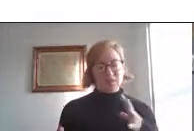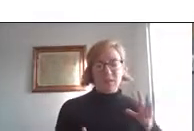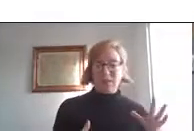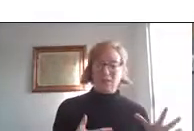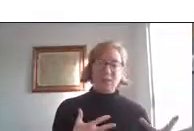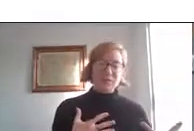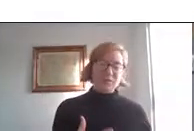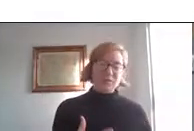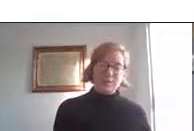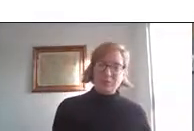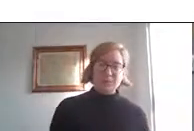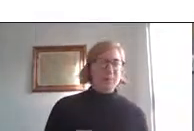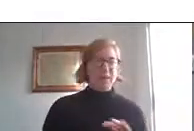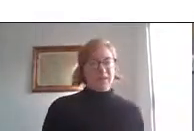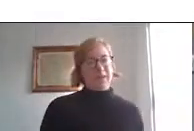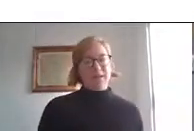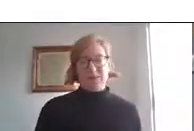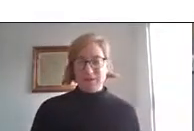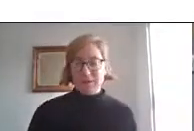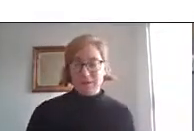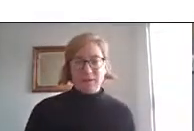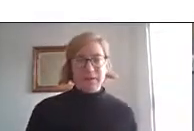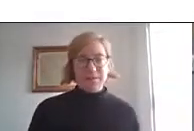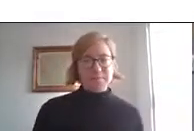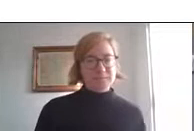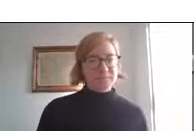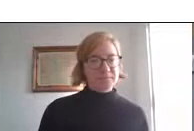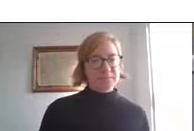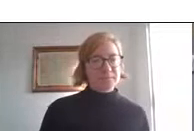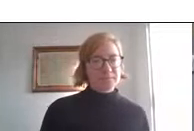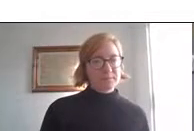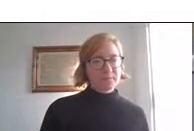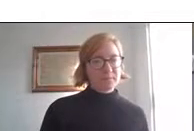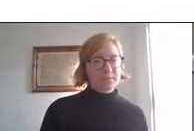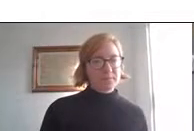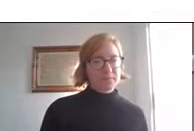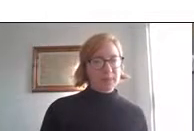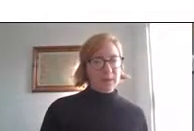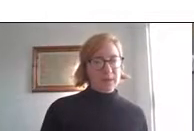use a Makaton sign or point to a symbol, that's absolutely fine.